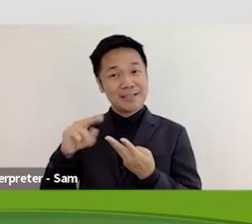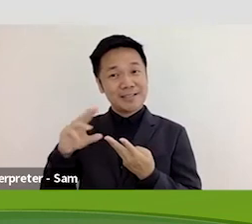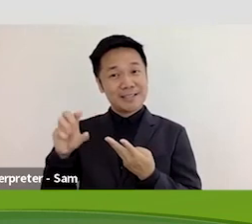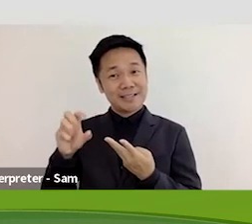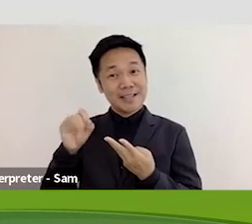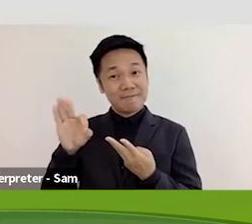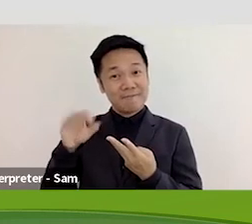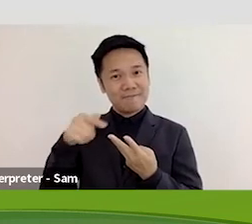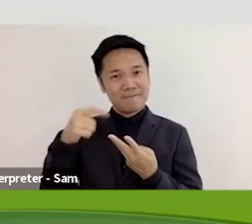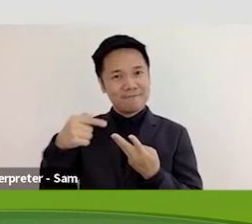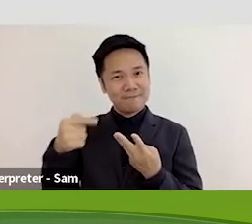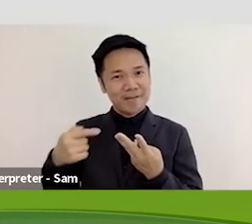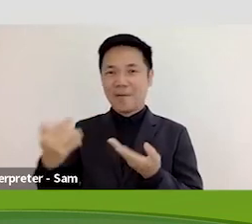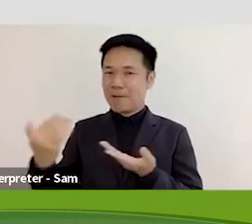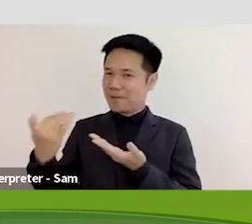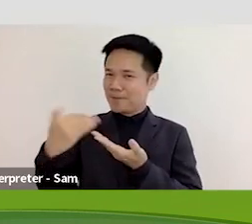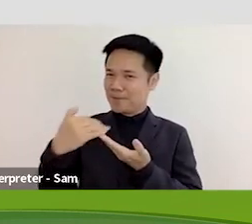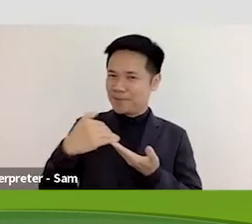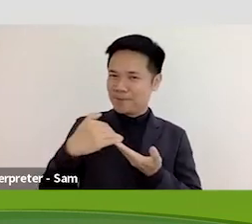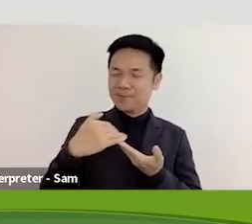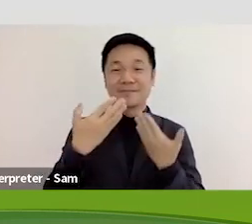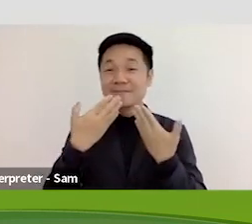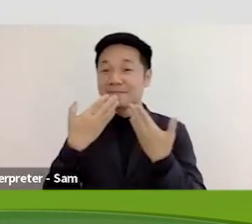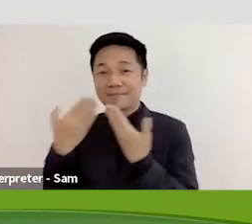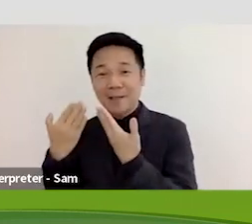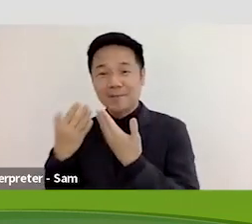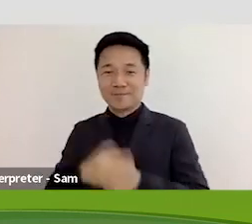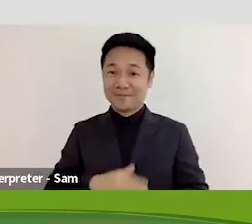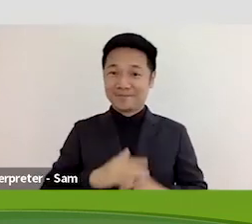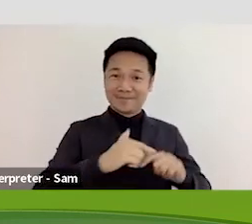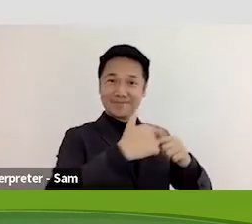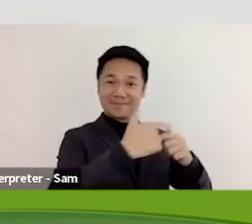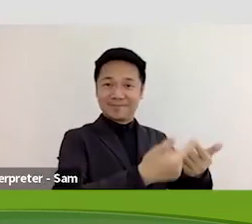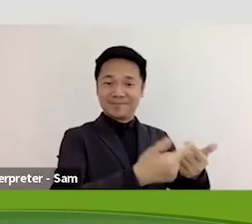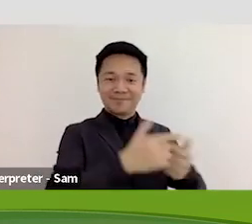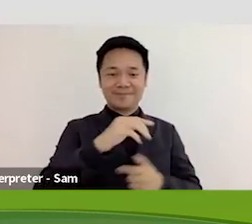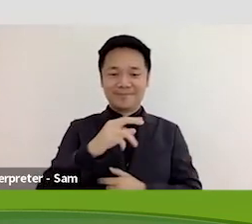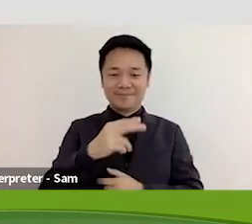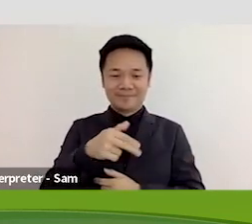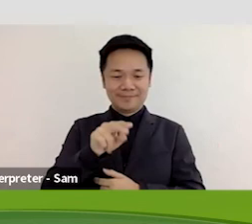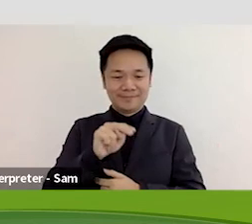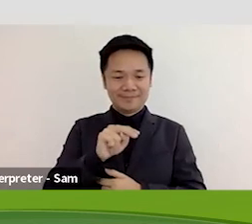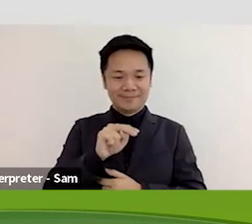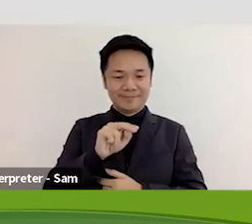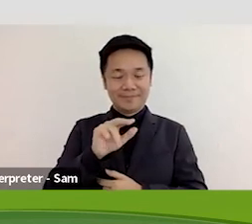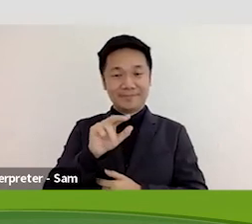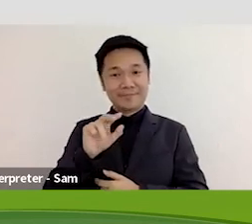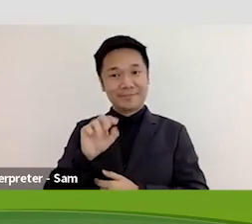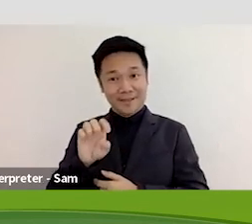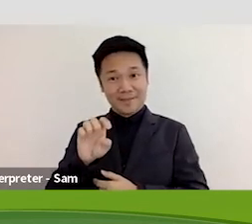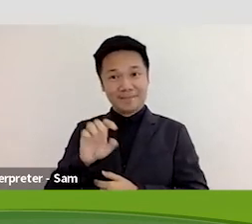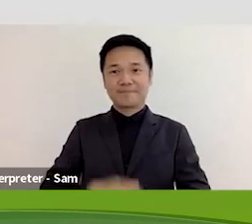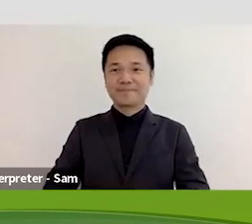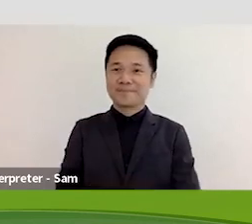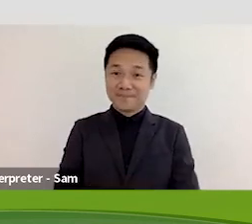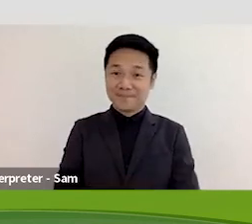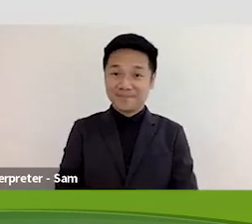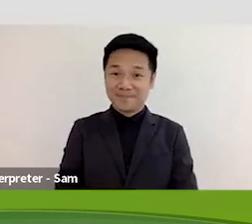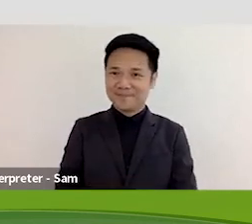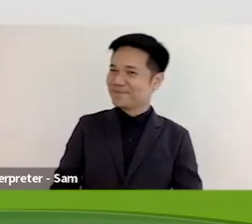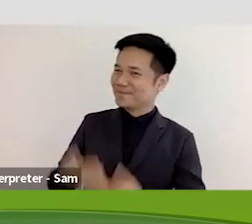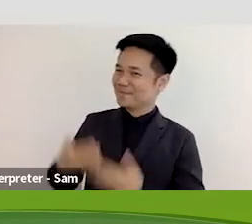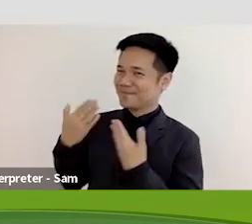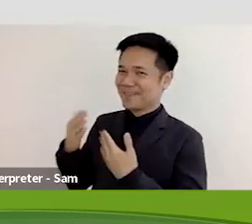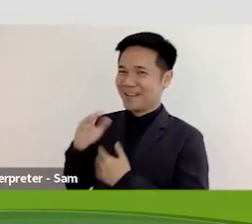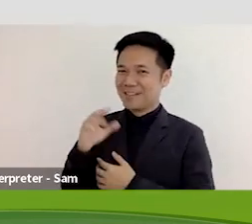would like to now hand back to Chane. Chane, over to you. Thank you very much,